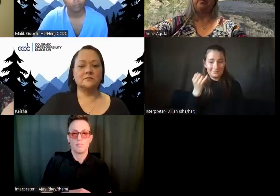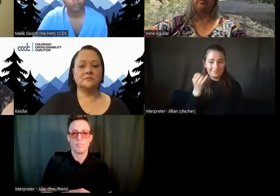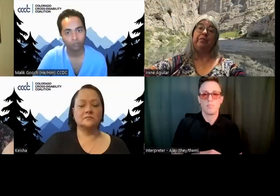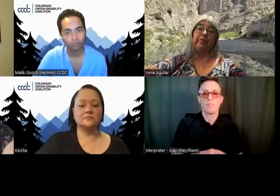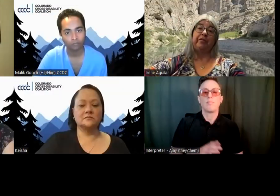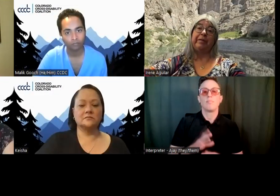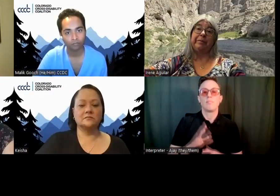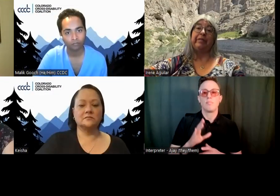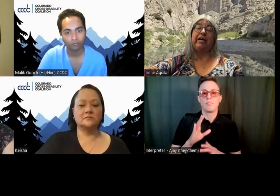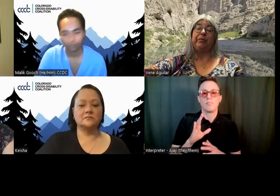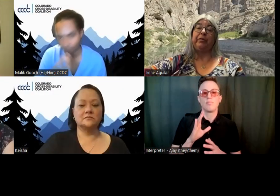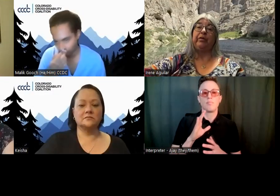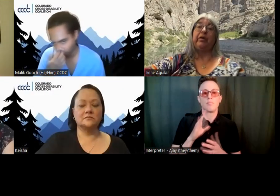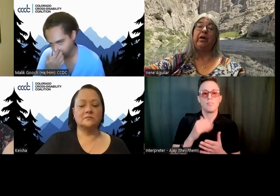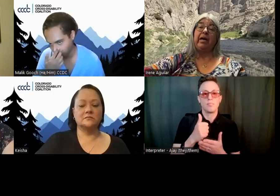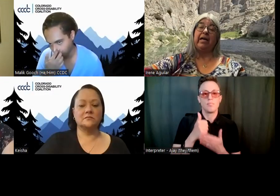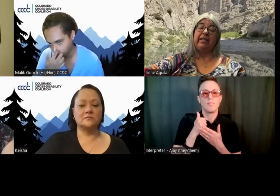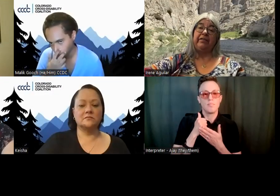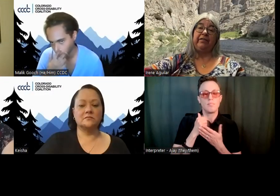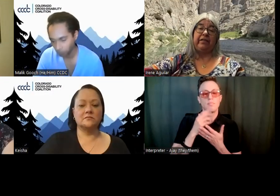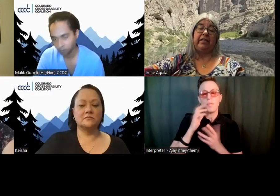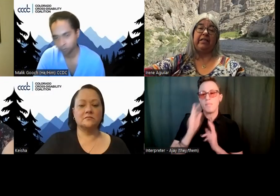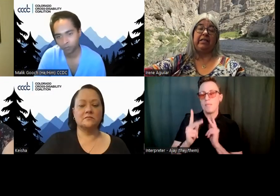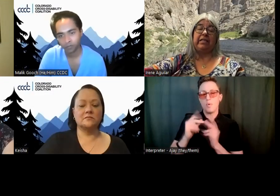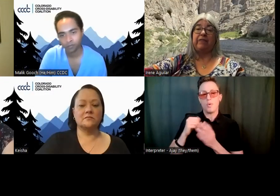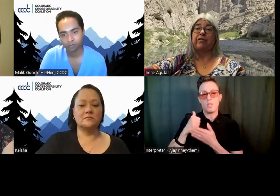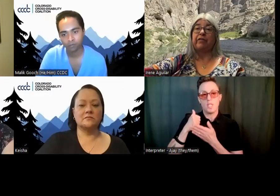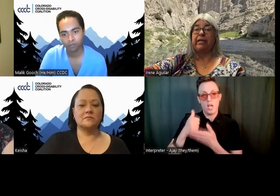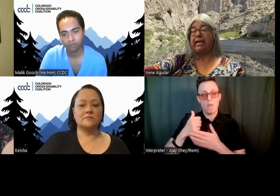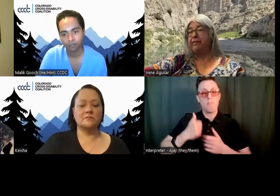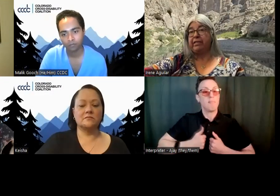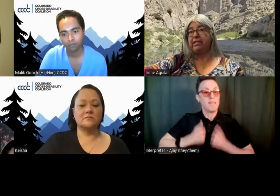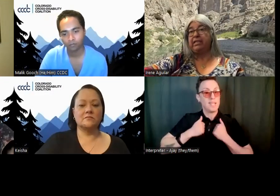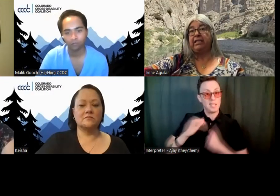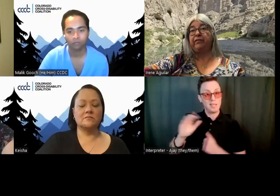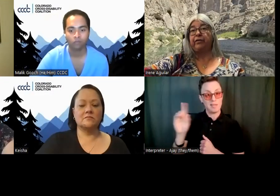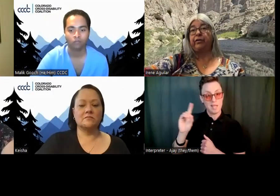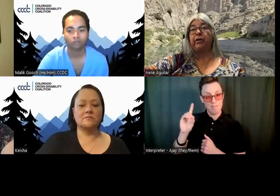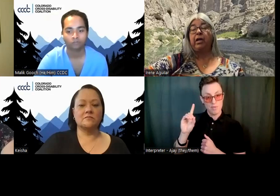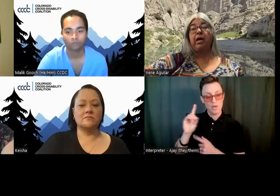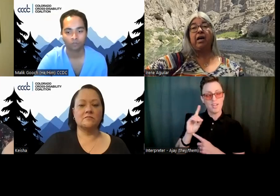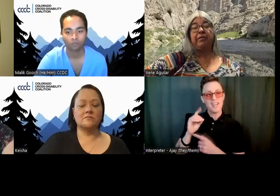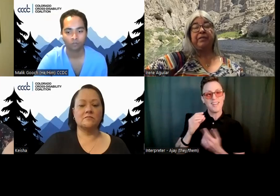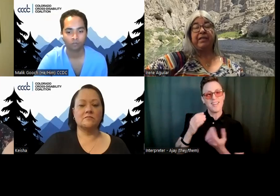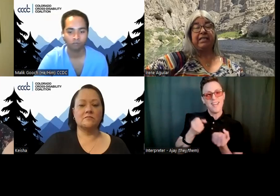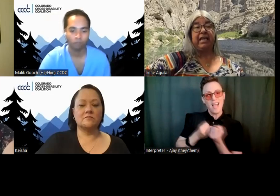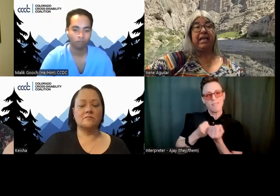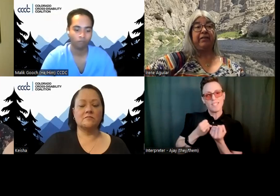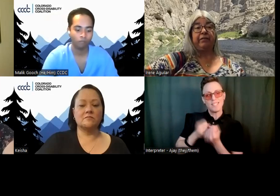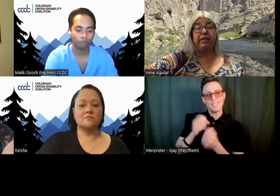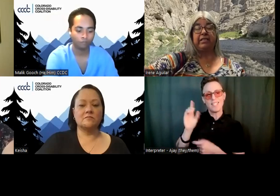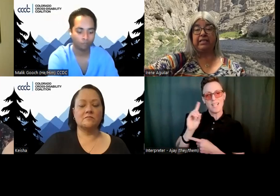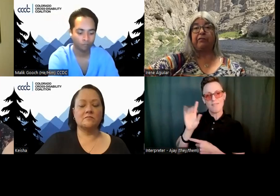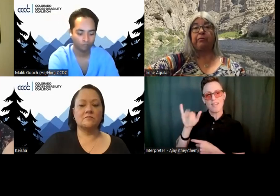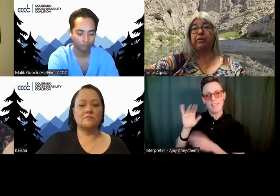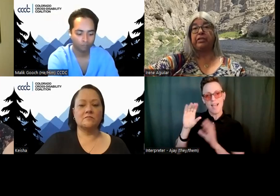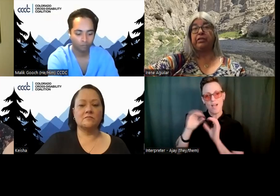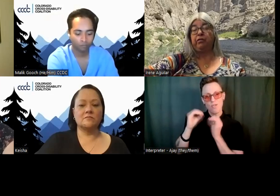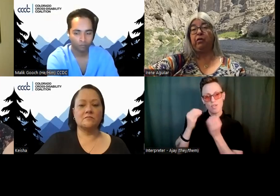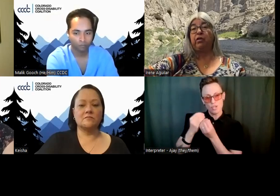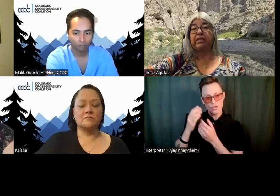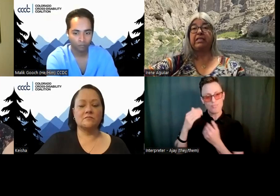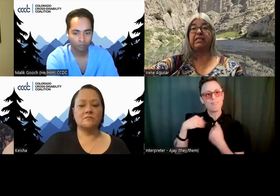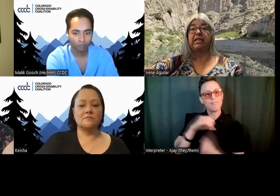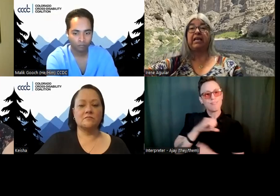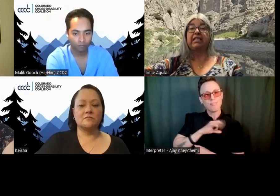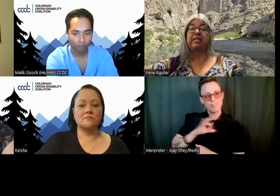help for people to help you. I live in Denver and advocacy Denver, um, does have a staff person